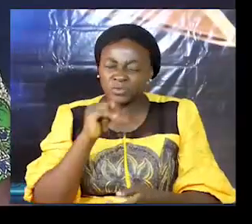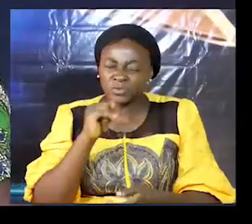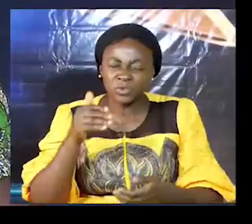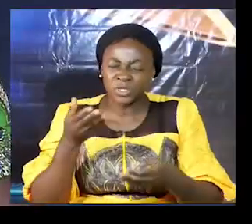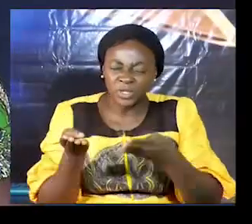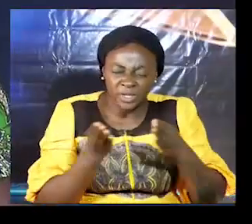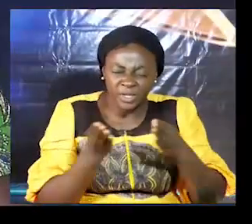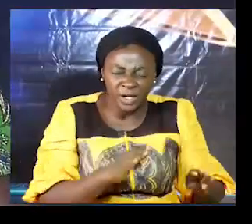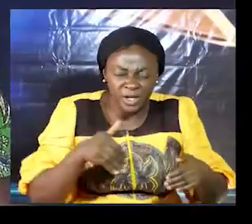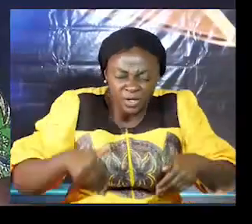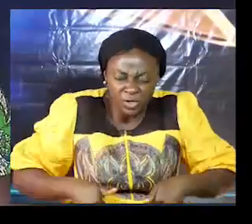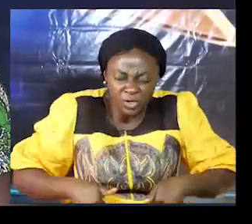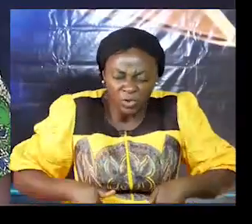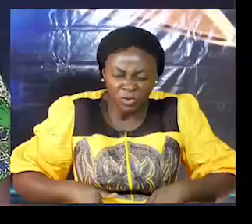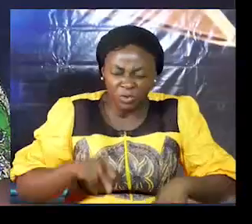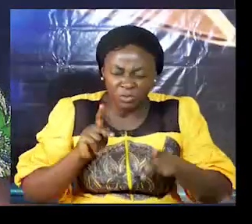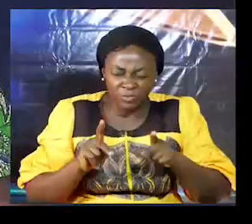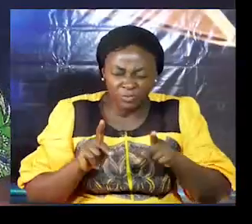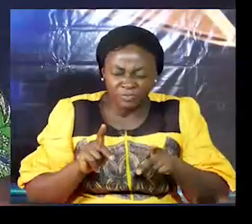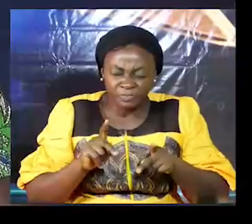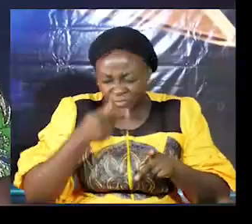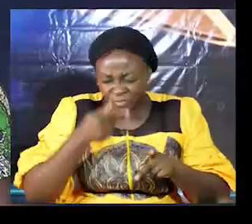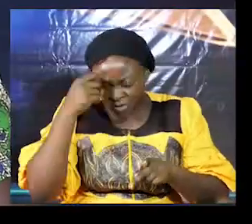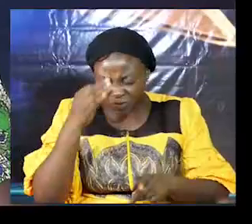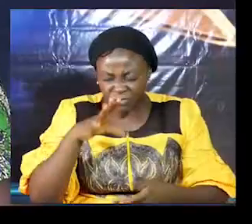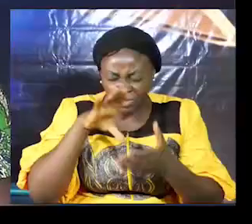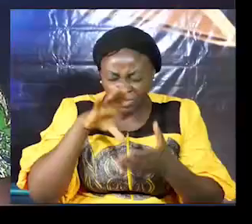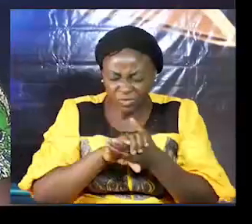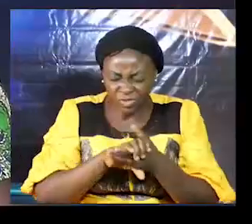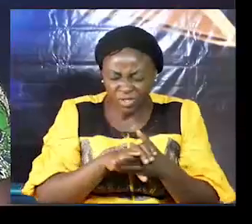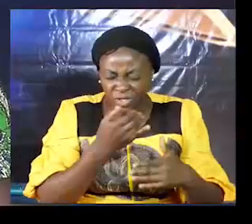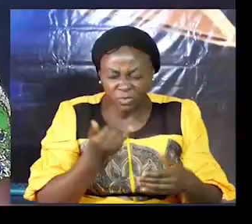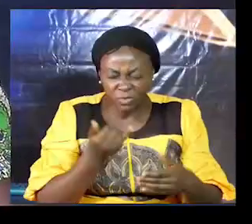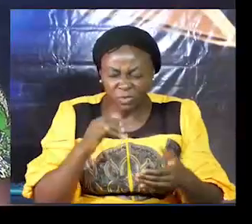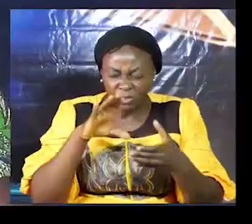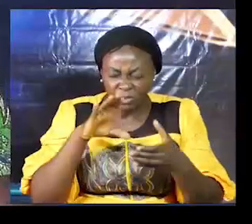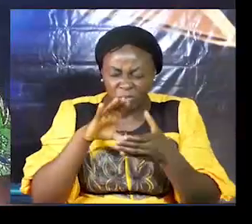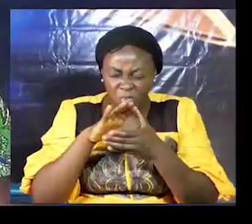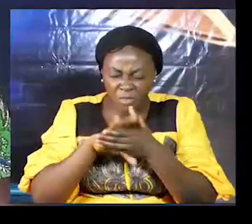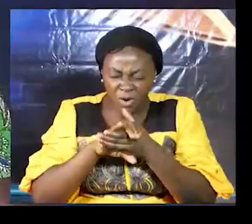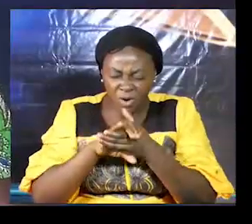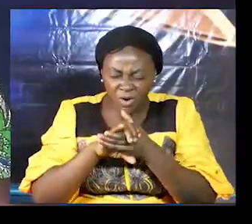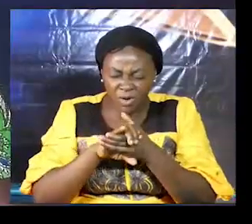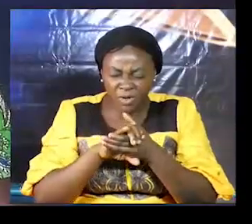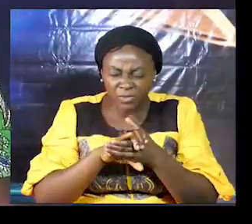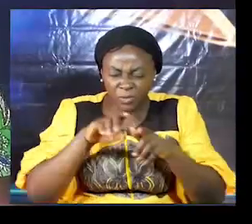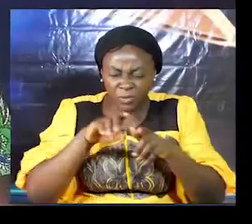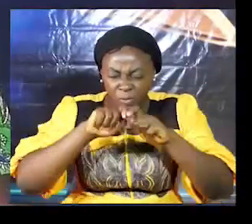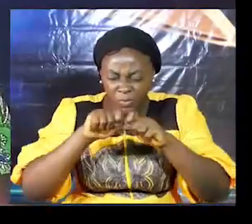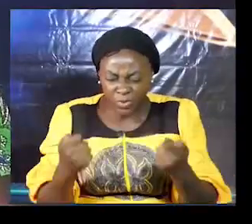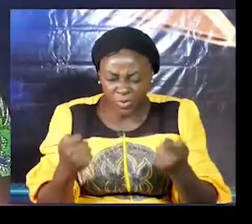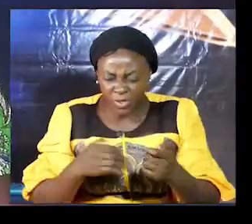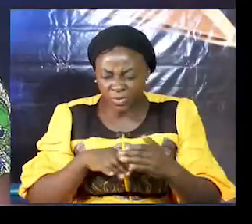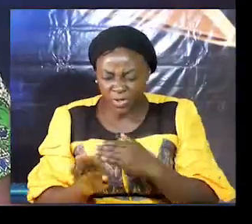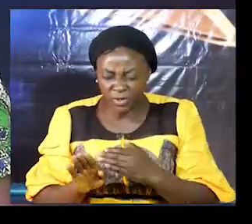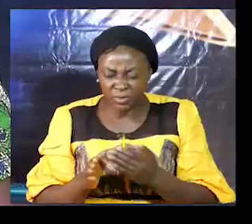they marry to break away. In the name of Jesus Christ. Thank you, precious King of Glory. May your name alone be